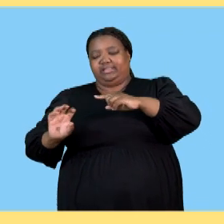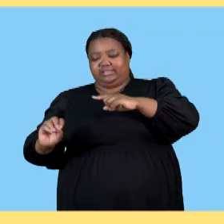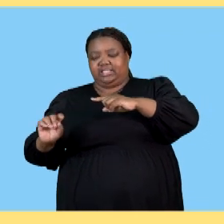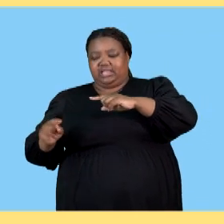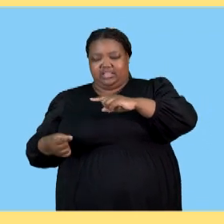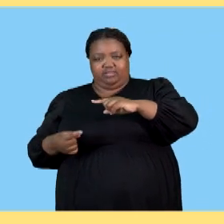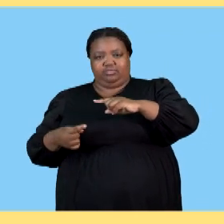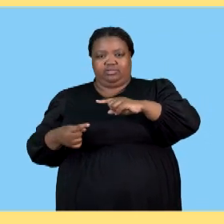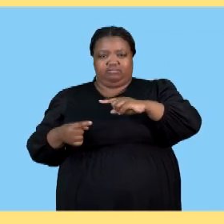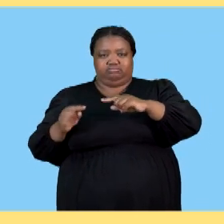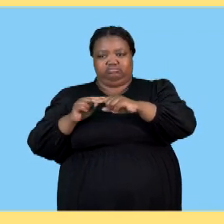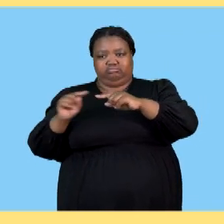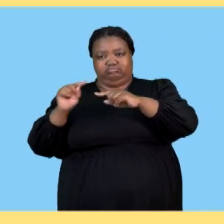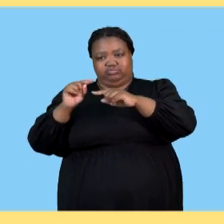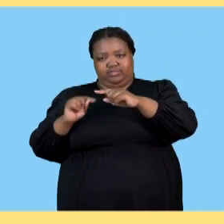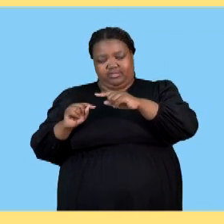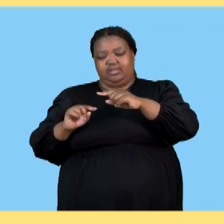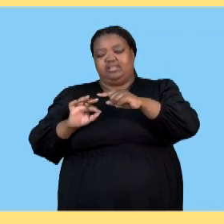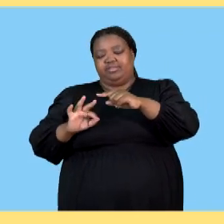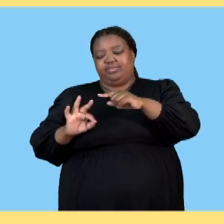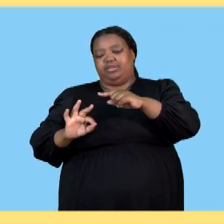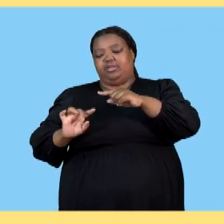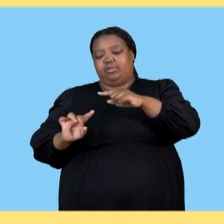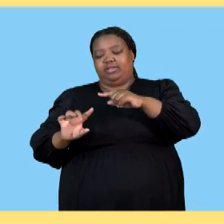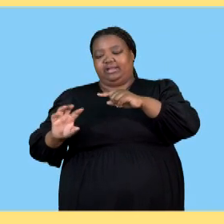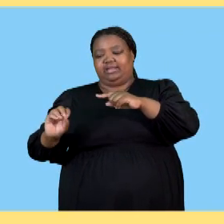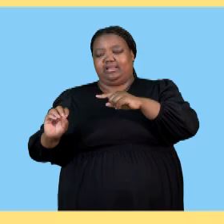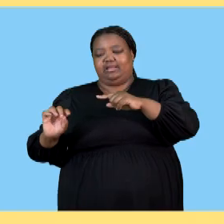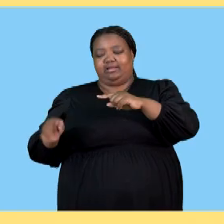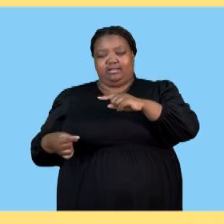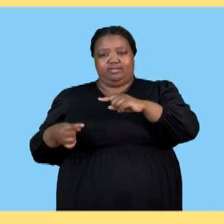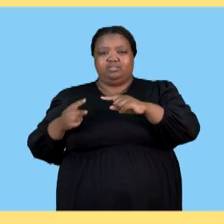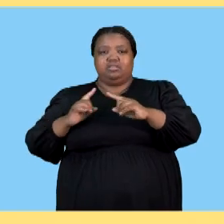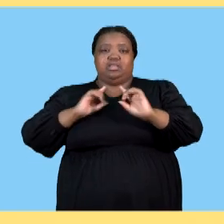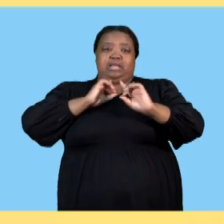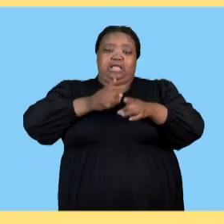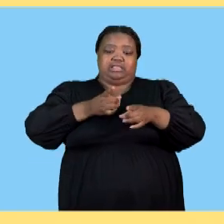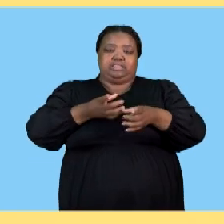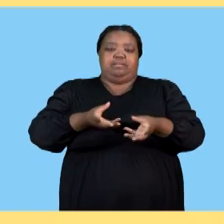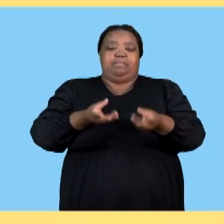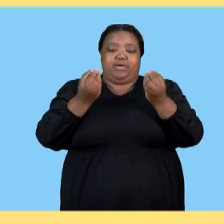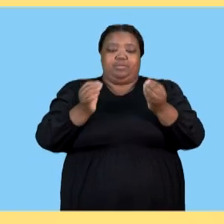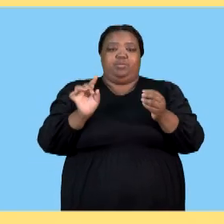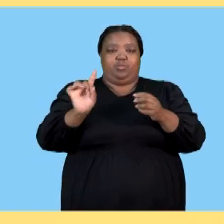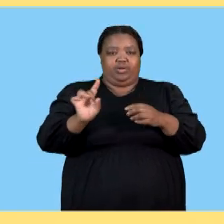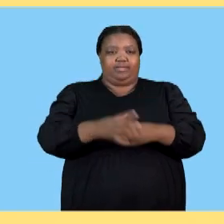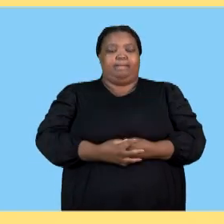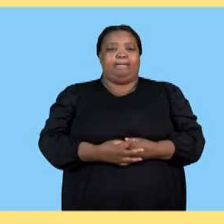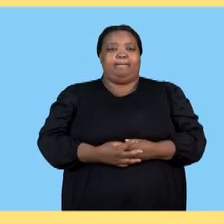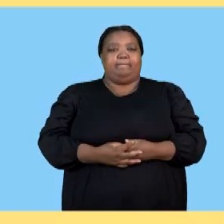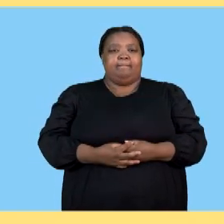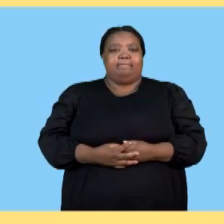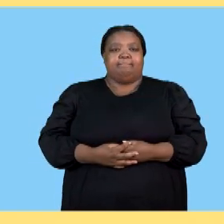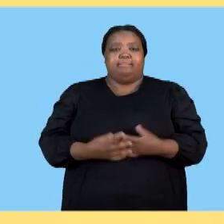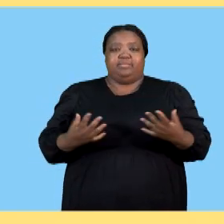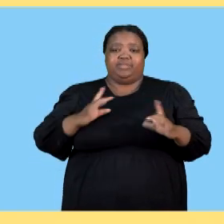I'll divide 310,000 by 310,000. That is how I get 1. 310,000